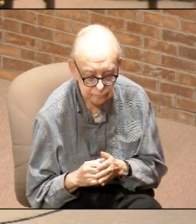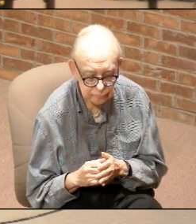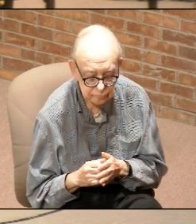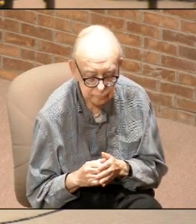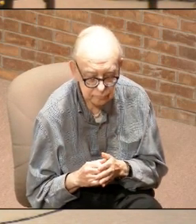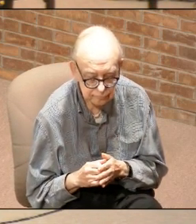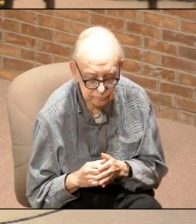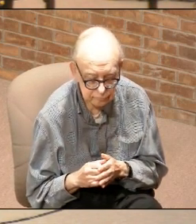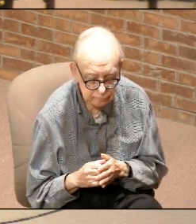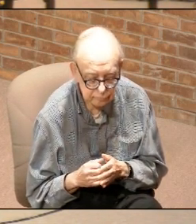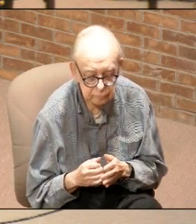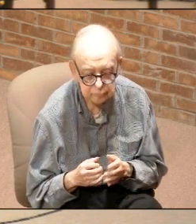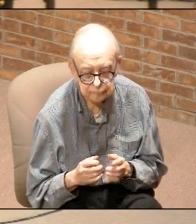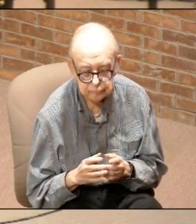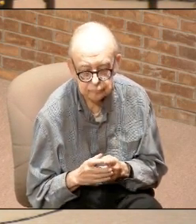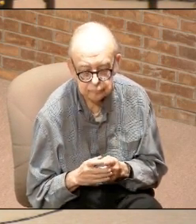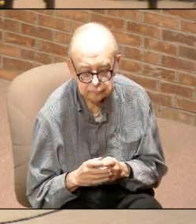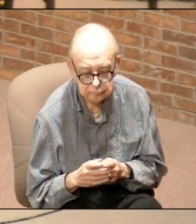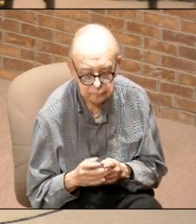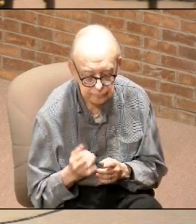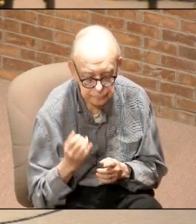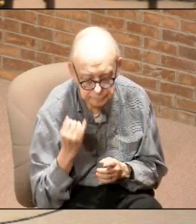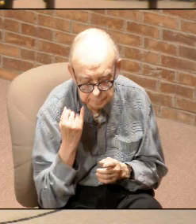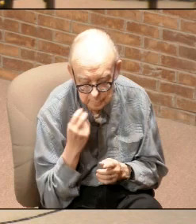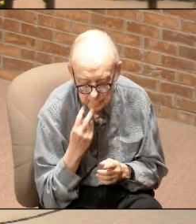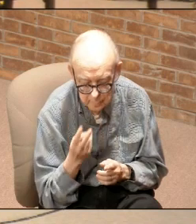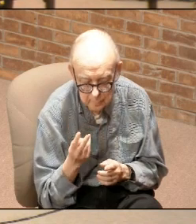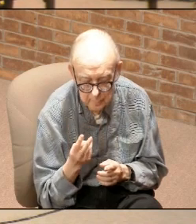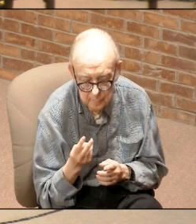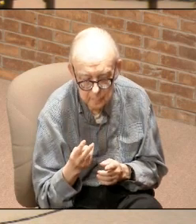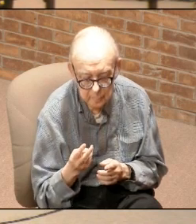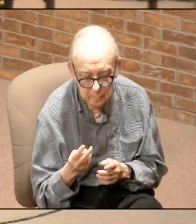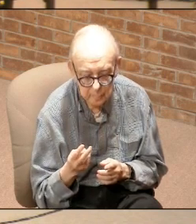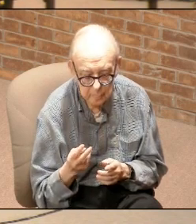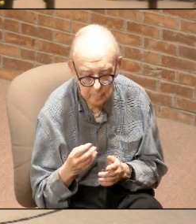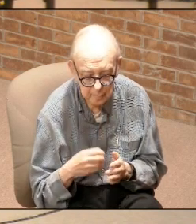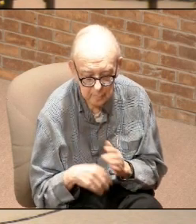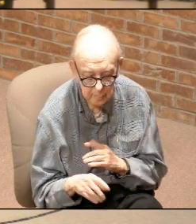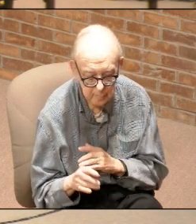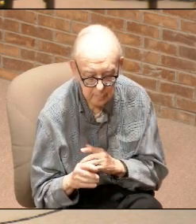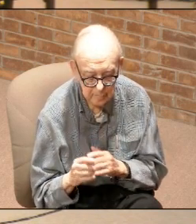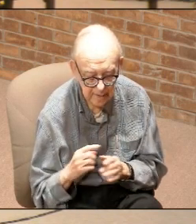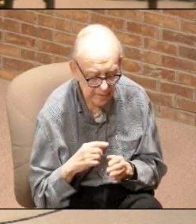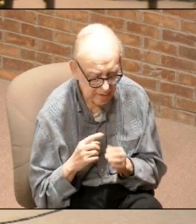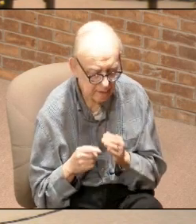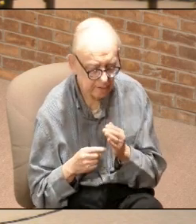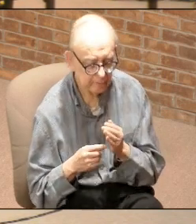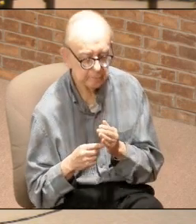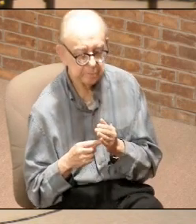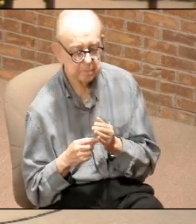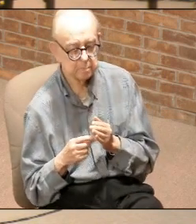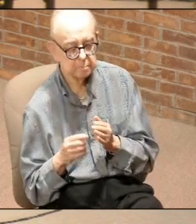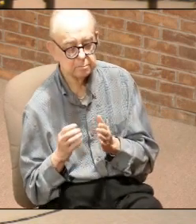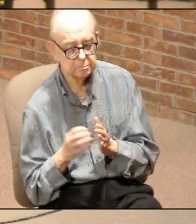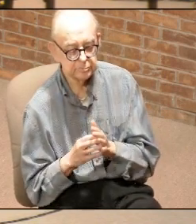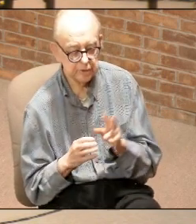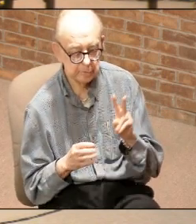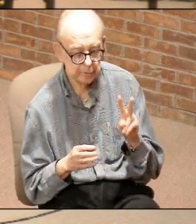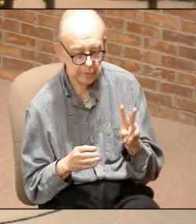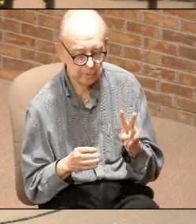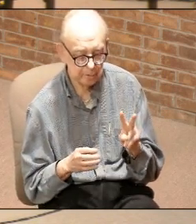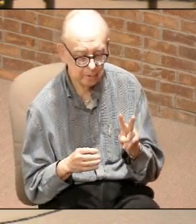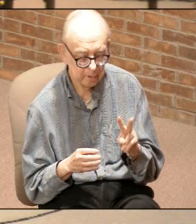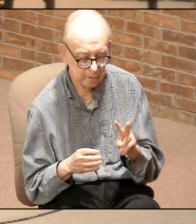yeah when if you were looking in uh we were in the very end of uh chapter two